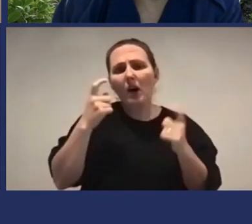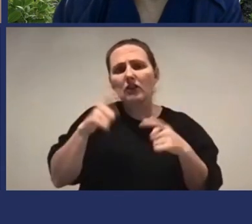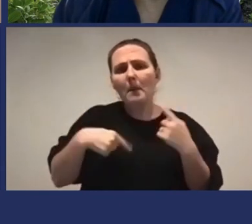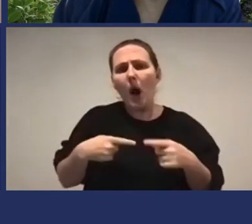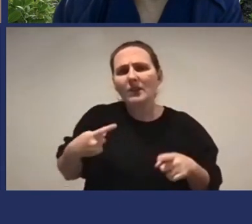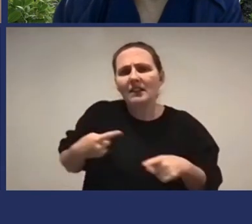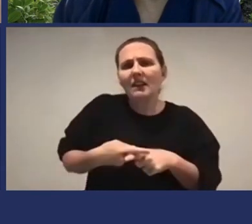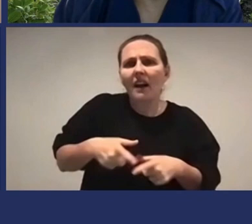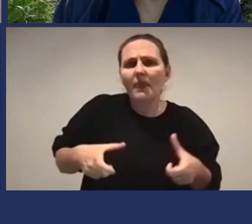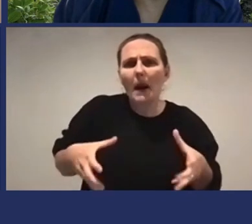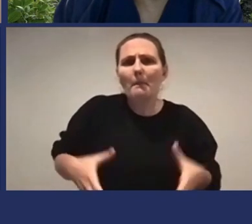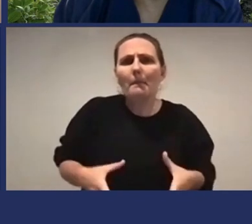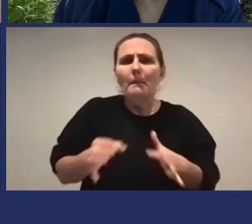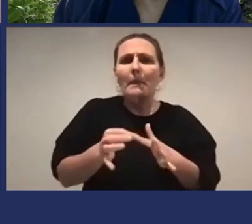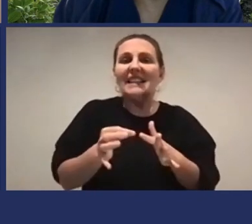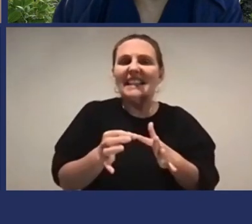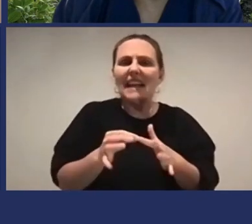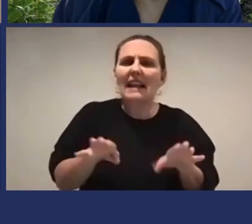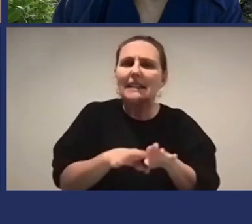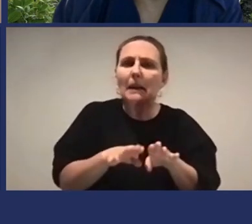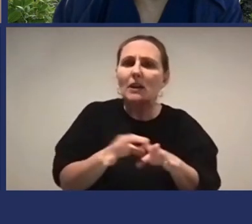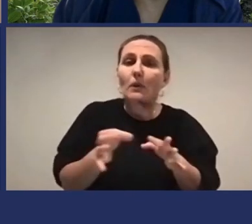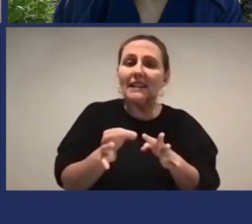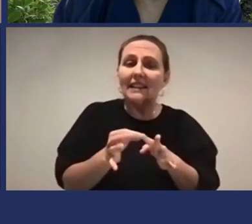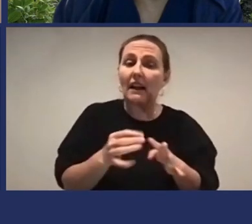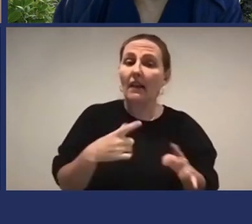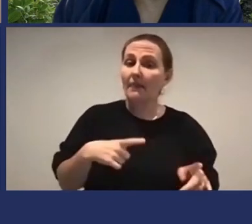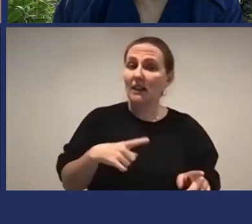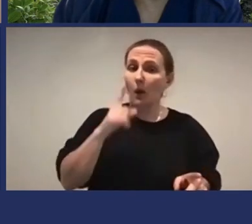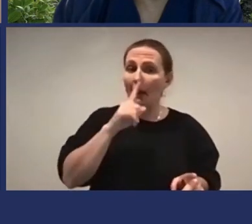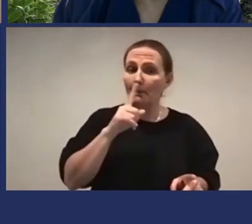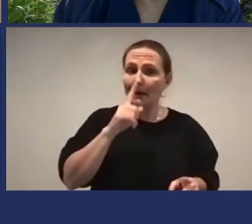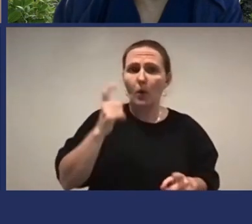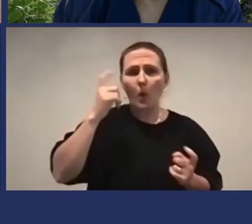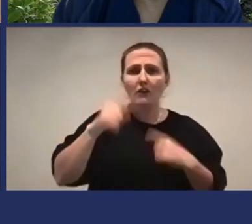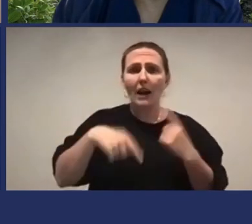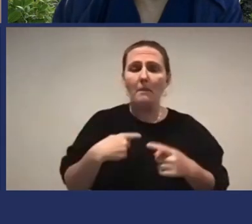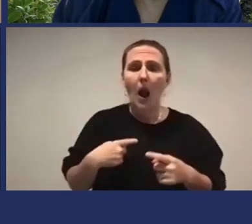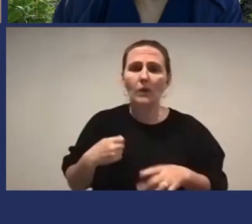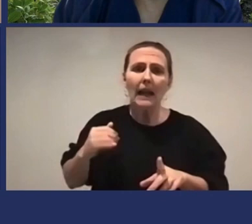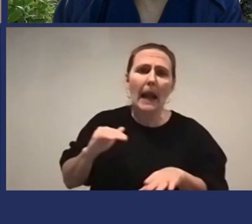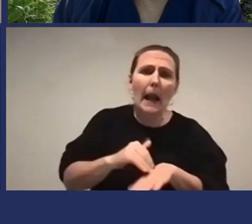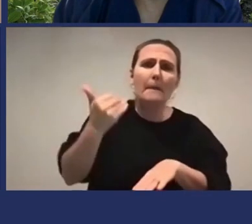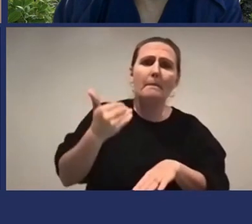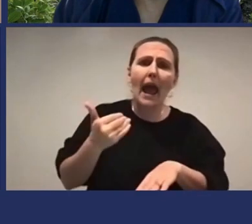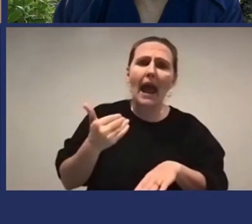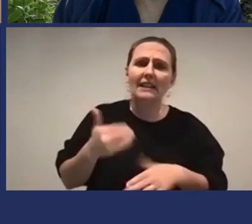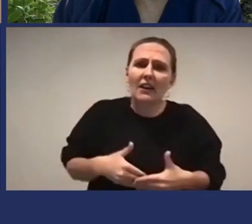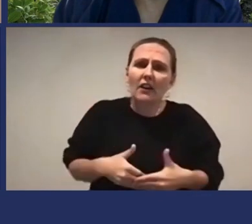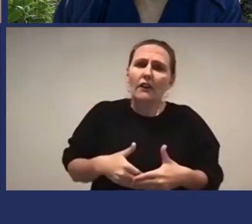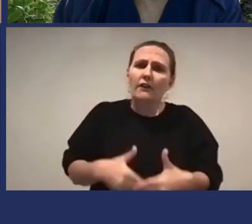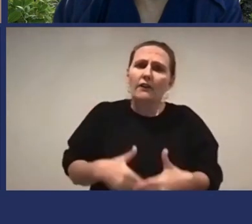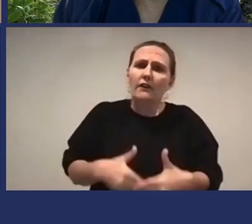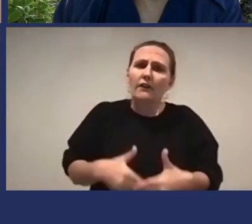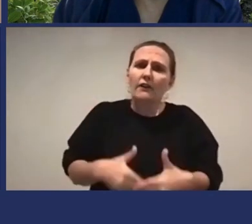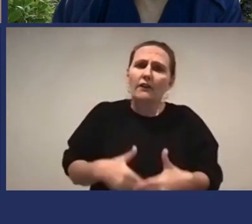these ideas around possibly impacting fertility and early pregnancy, et cetera, came from. So